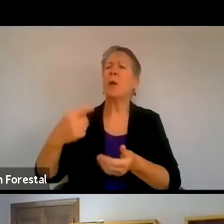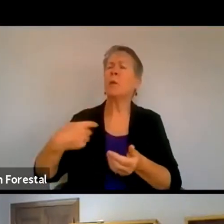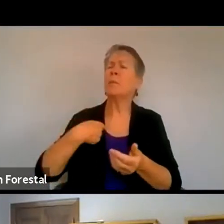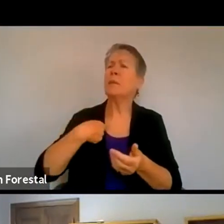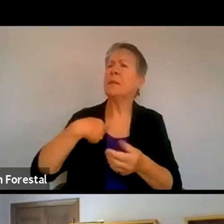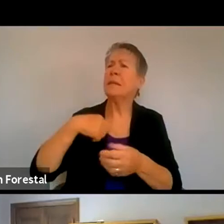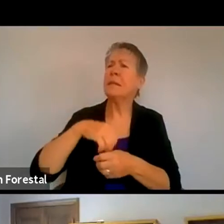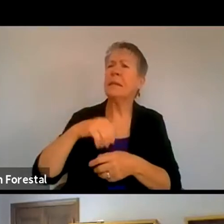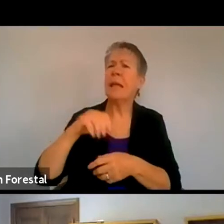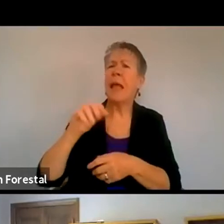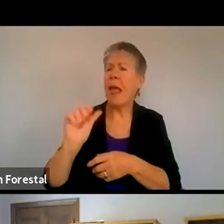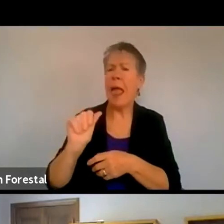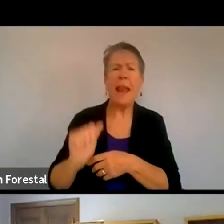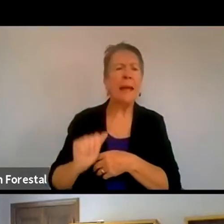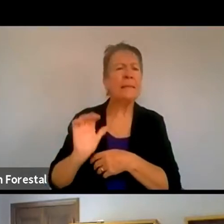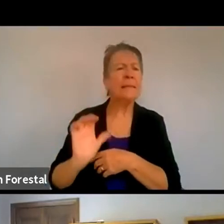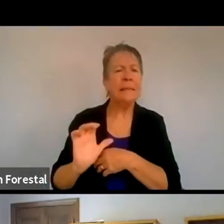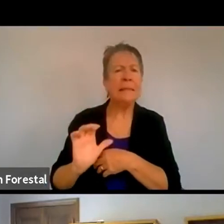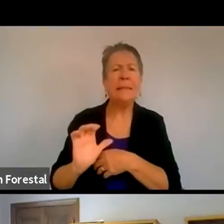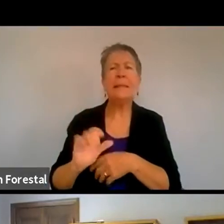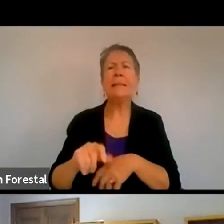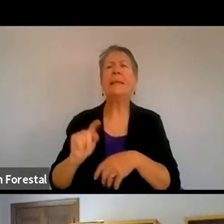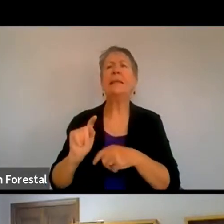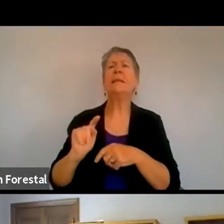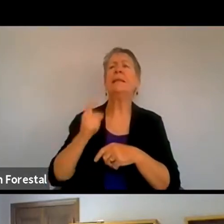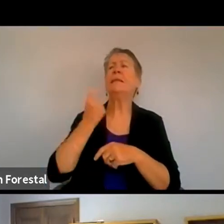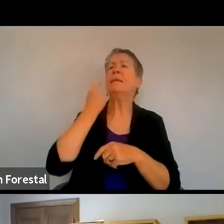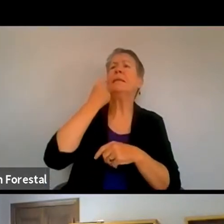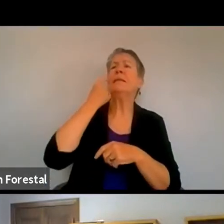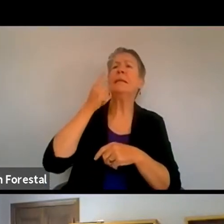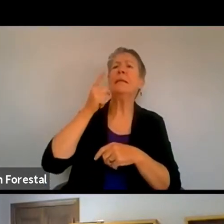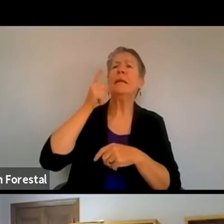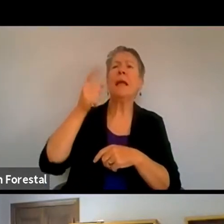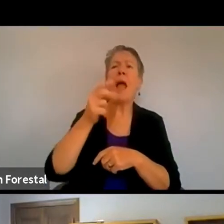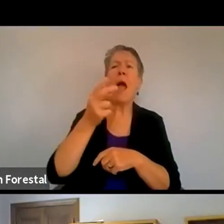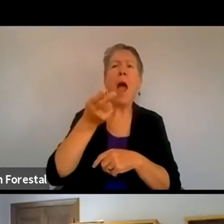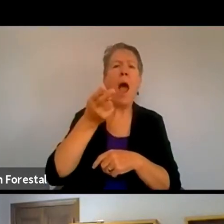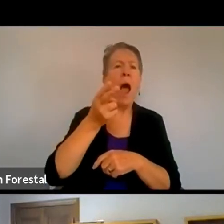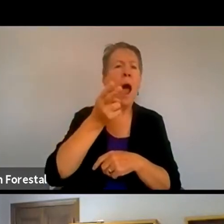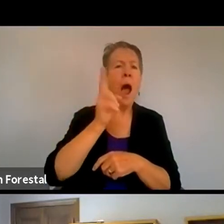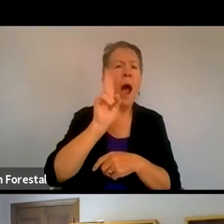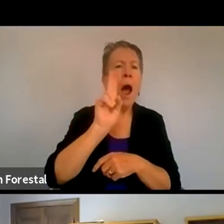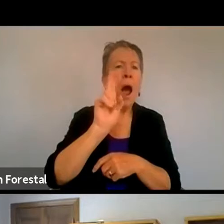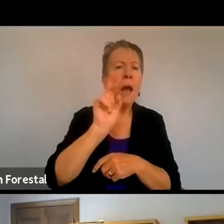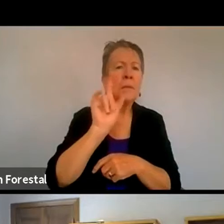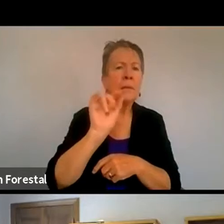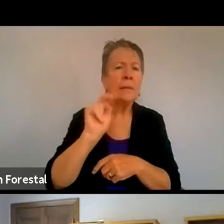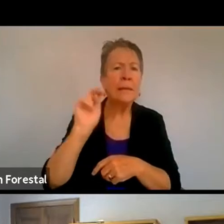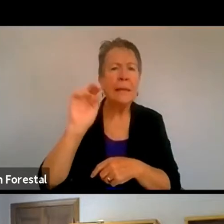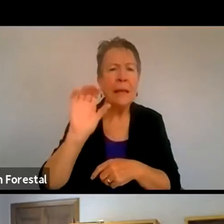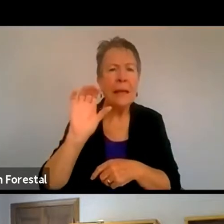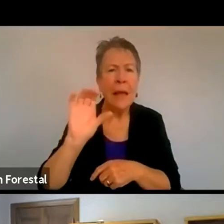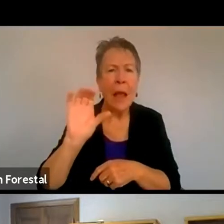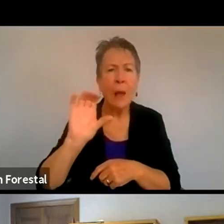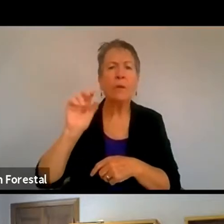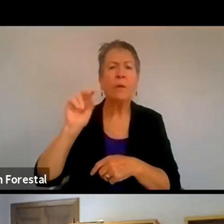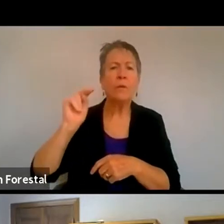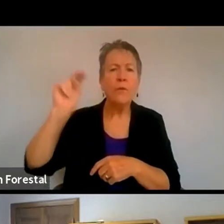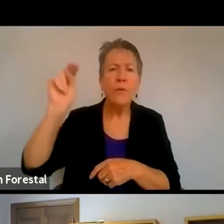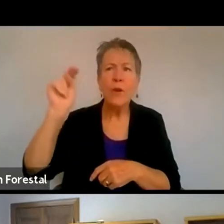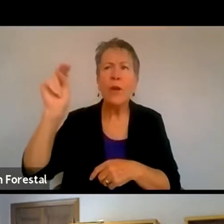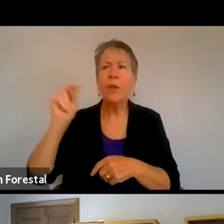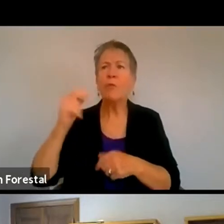our masks when we walked in. When we left, when we were sitting down before our drinks are served, we had them on for a fair amount of time.